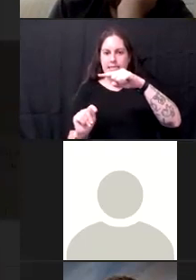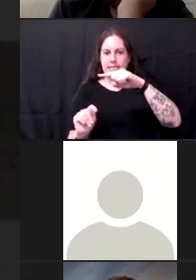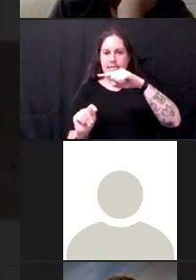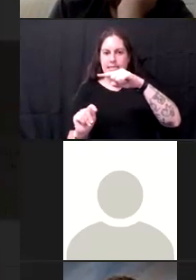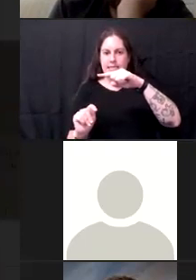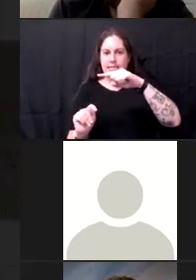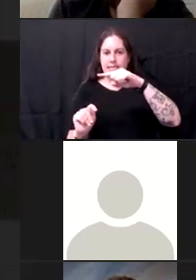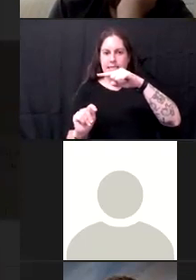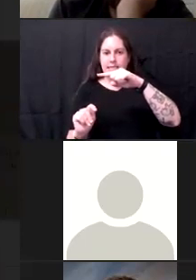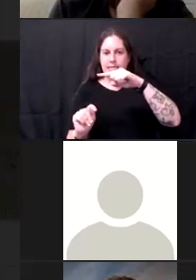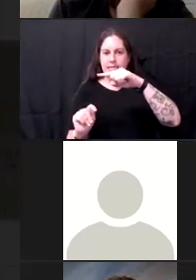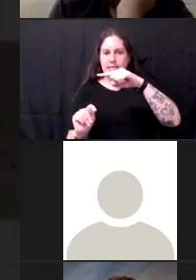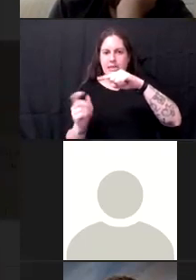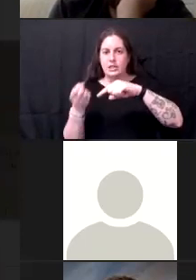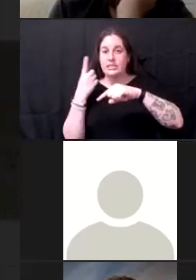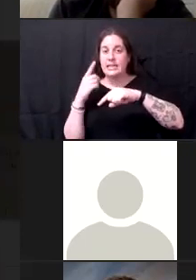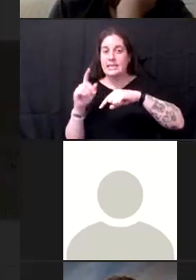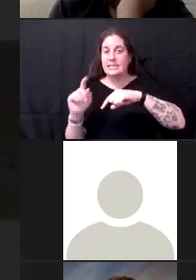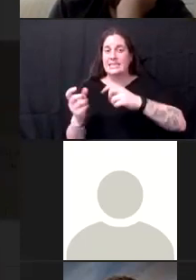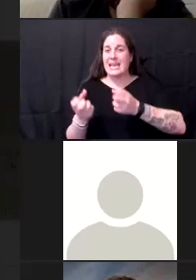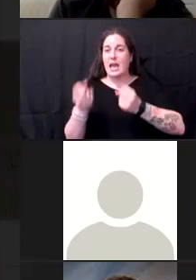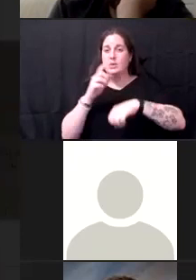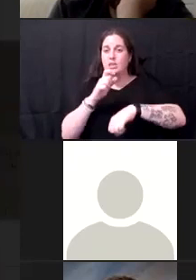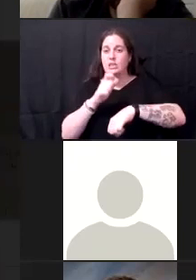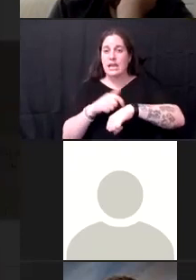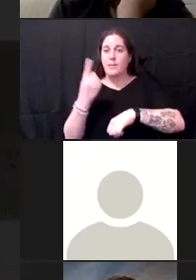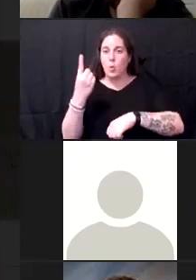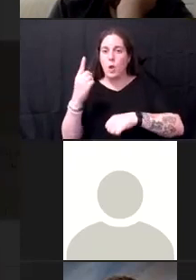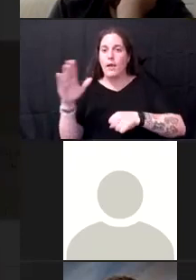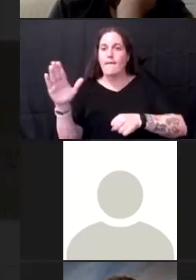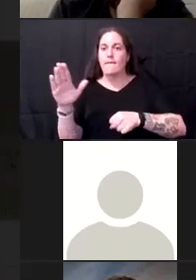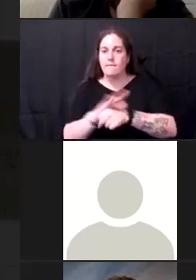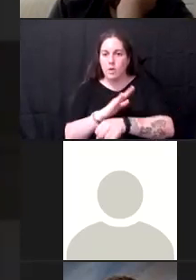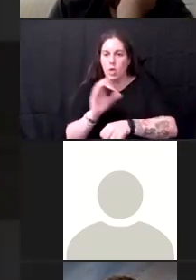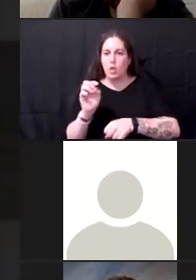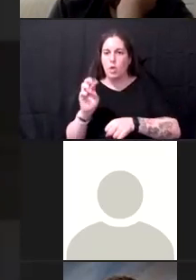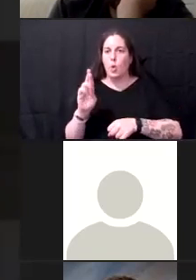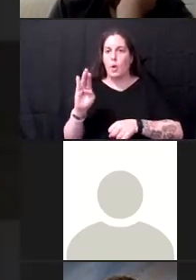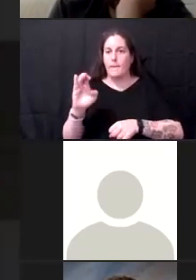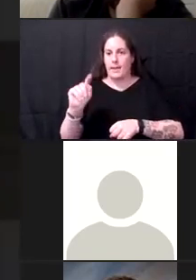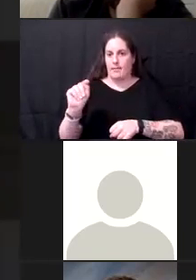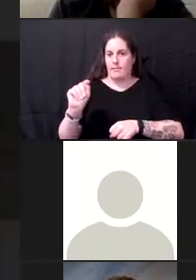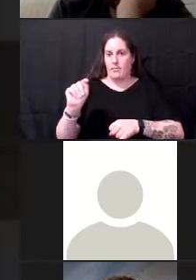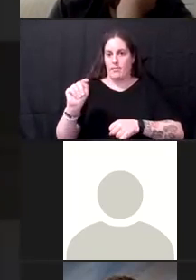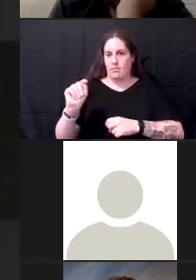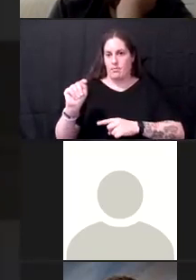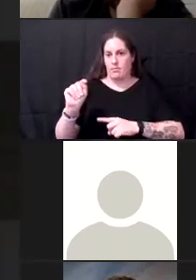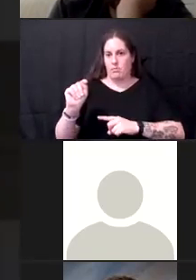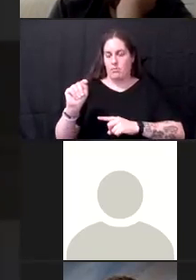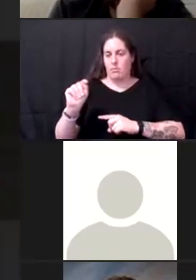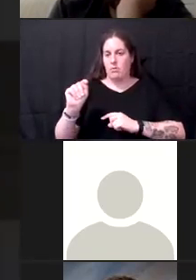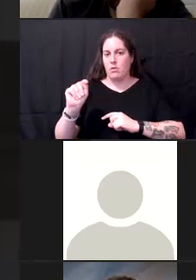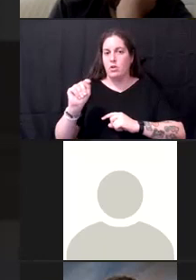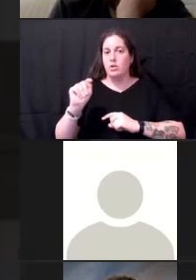make one complete trip around, okay? And so if we utilize